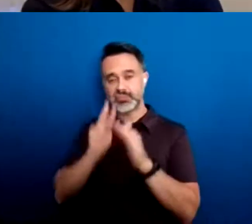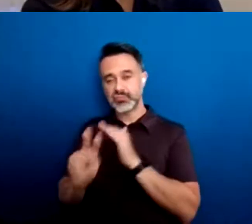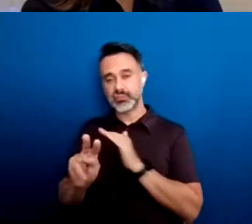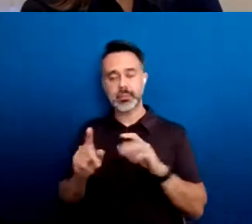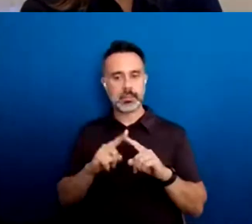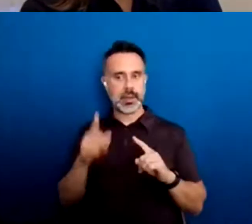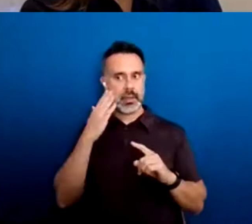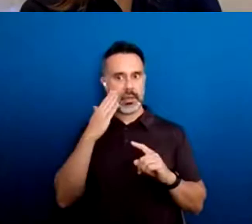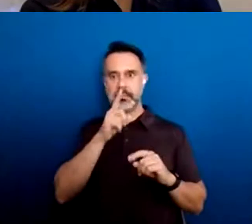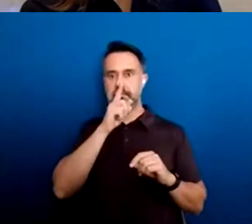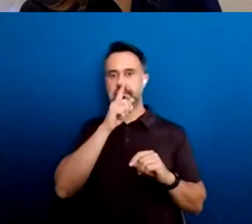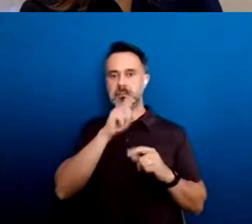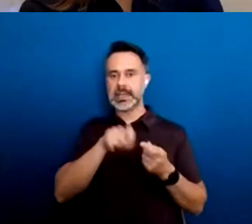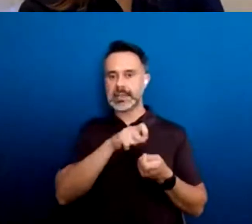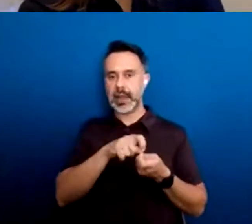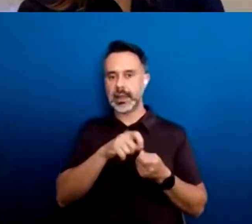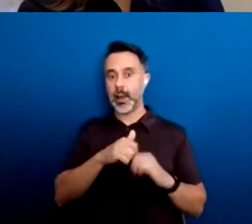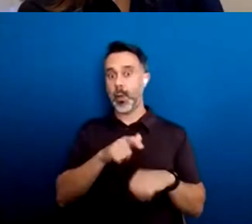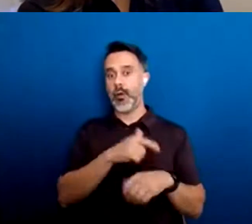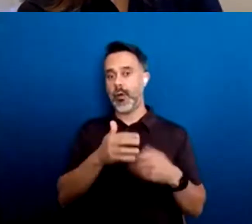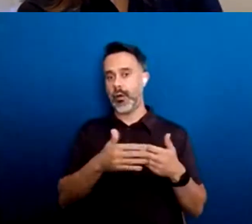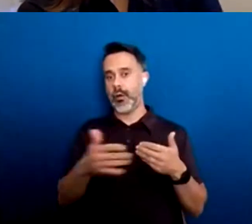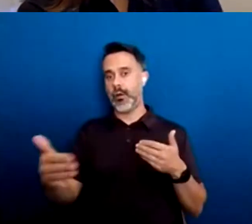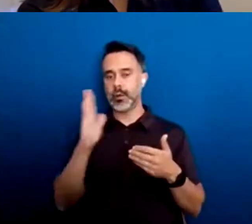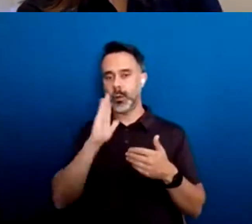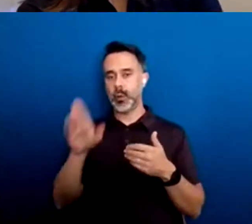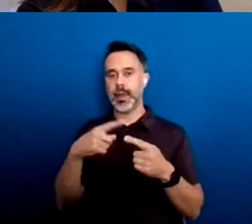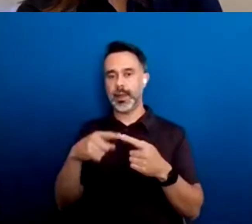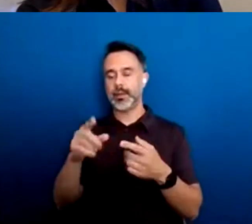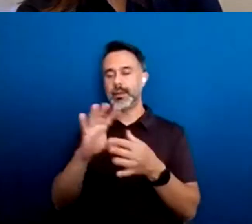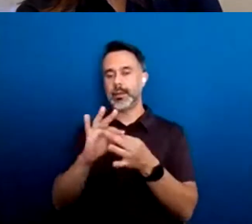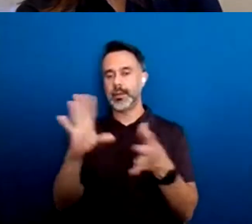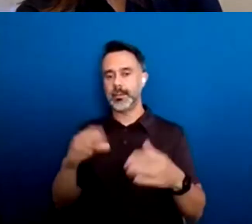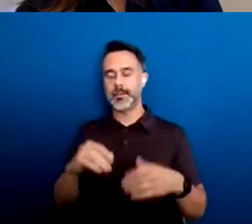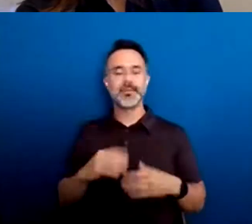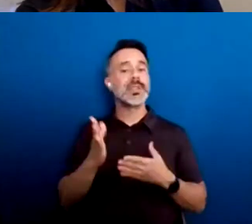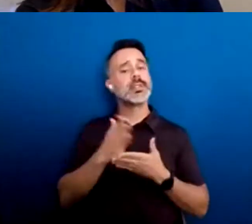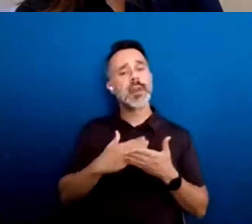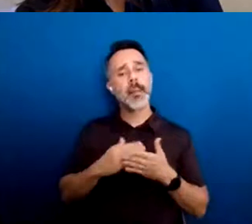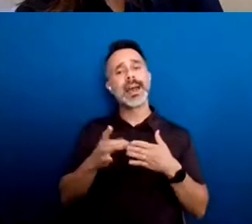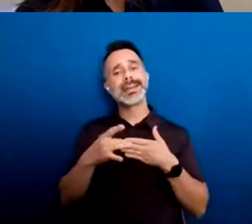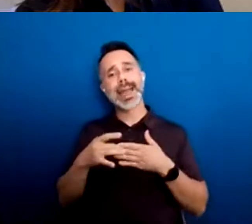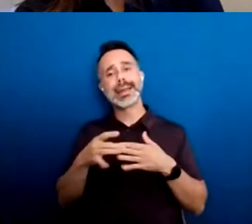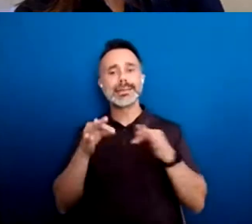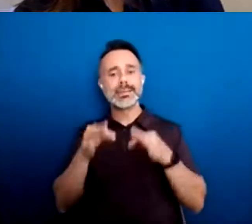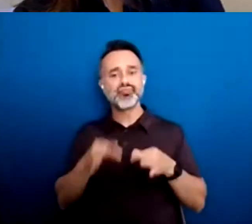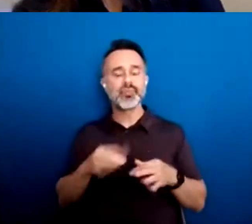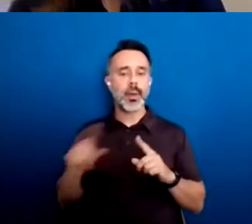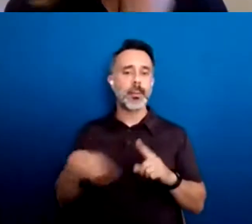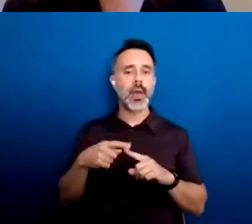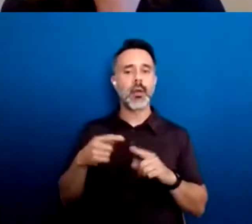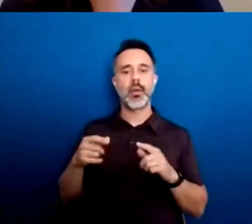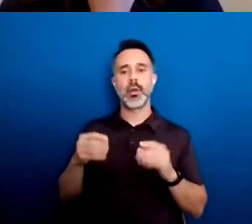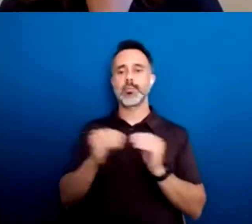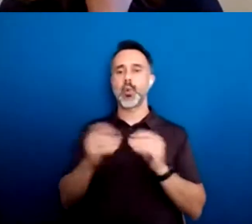indicated exactly how long. And there would be some level of guidance and restrictions on some larger